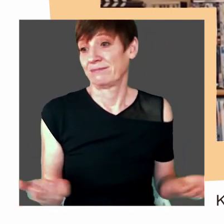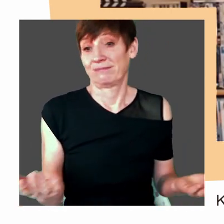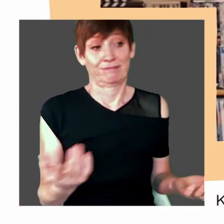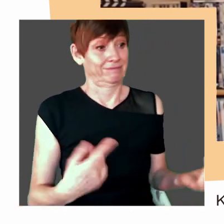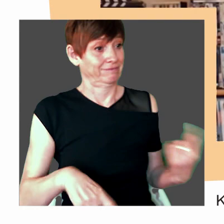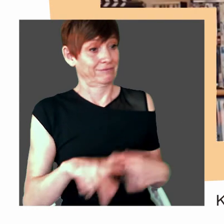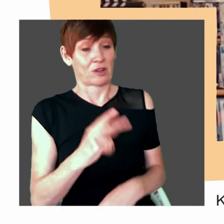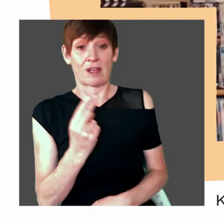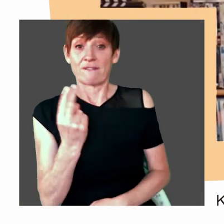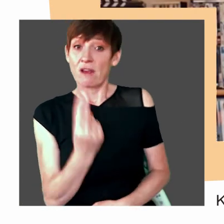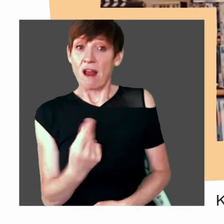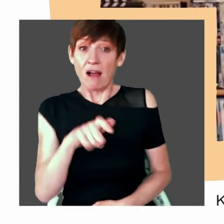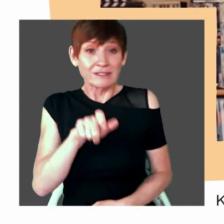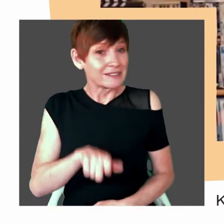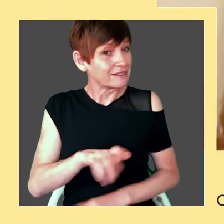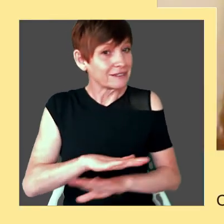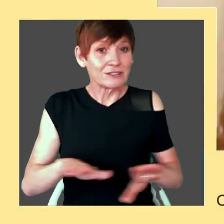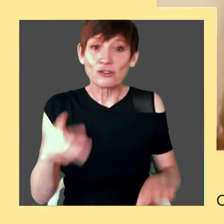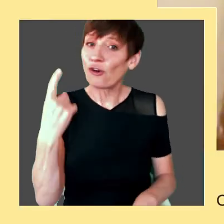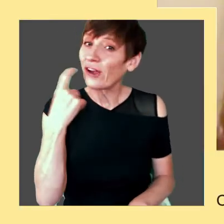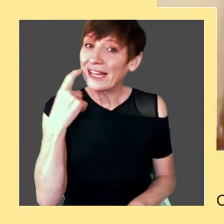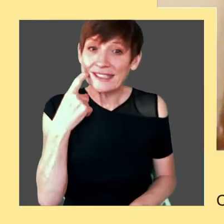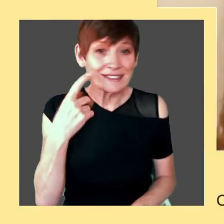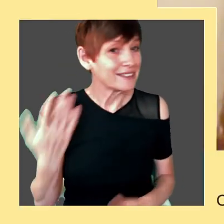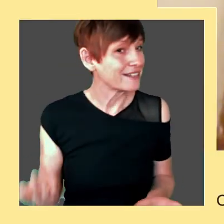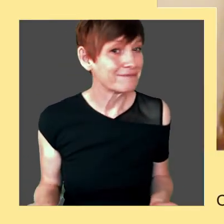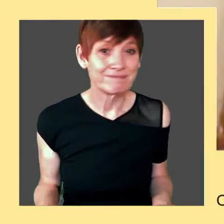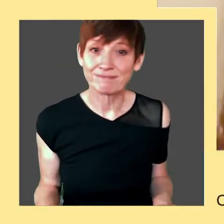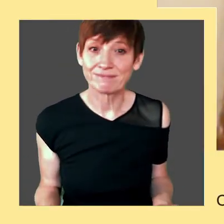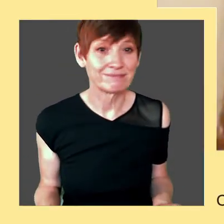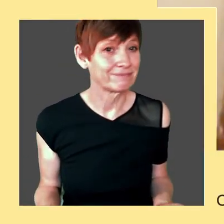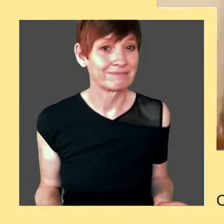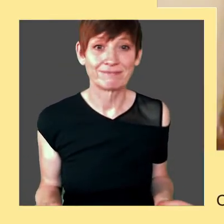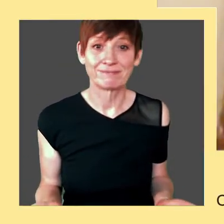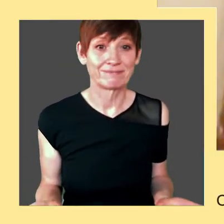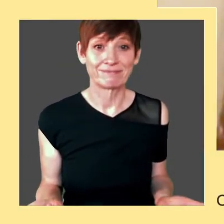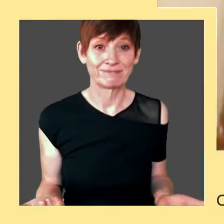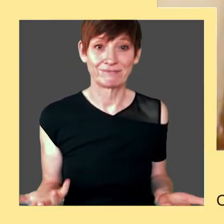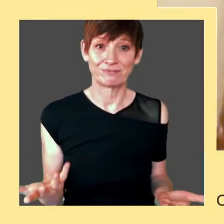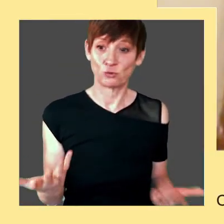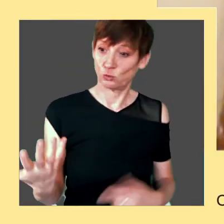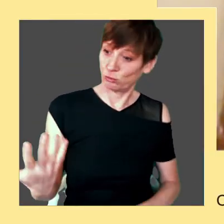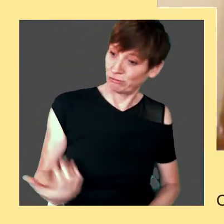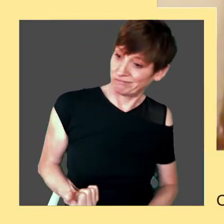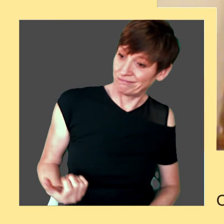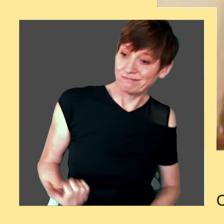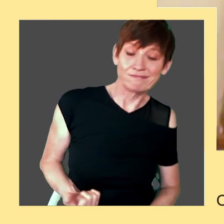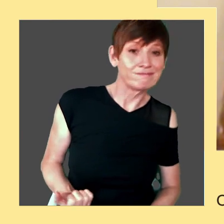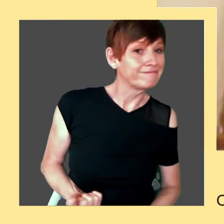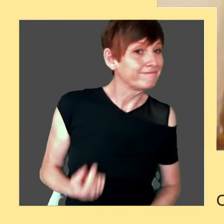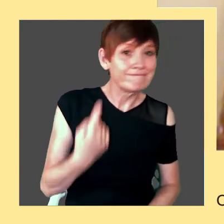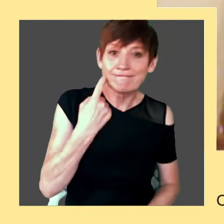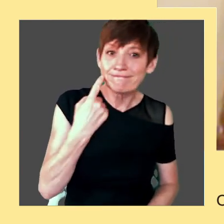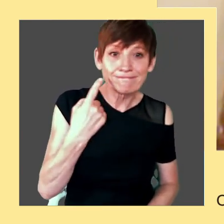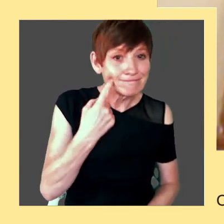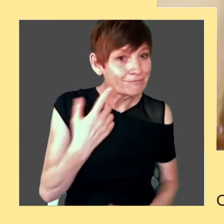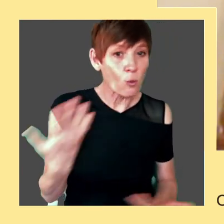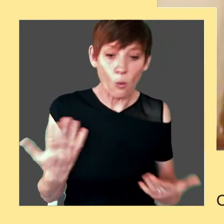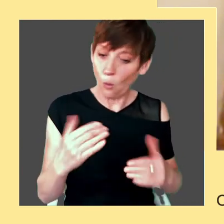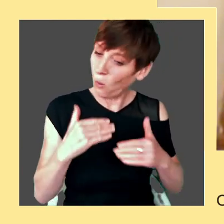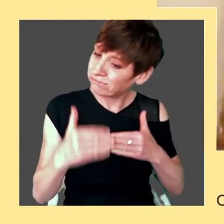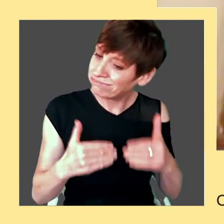artist is not an easy way for. Not for living, not for